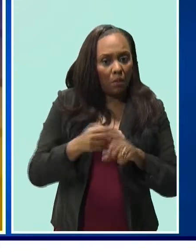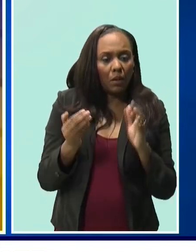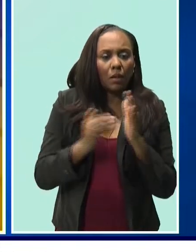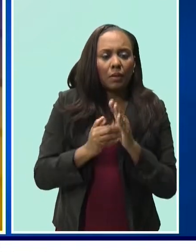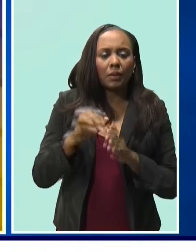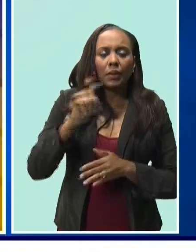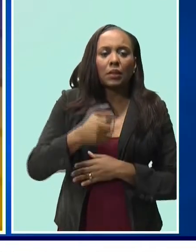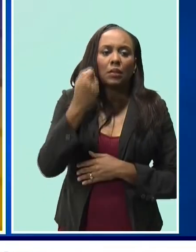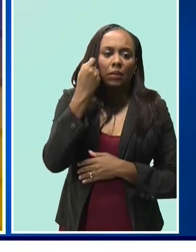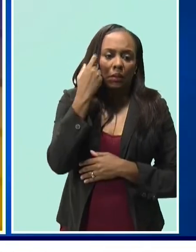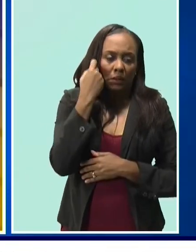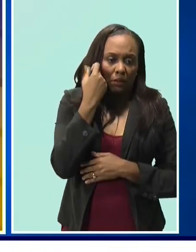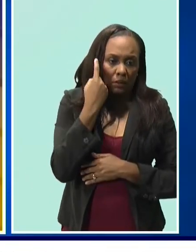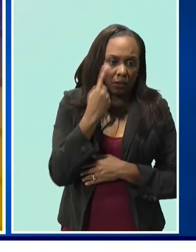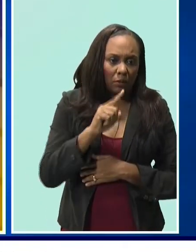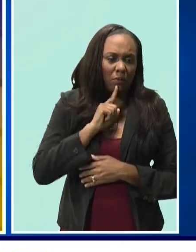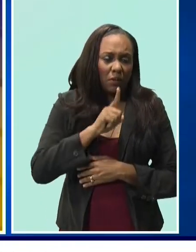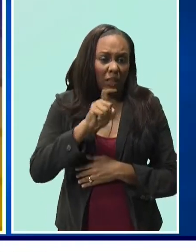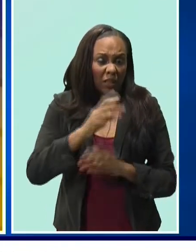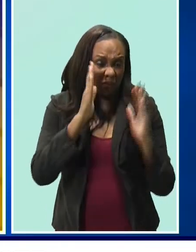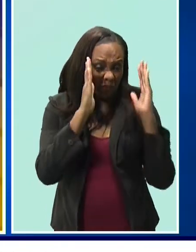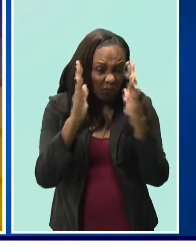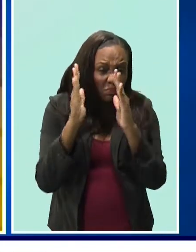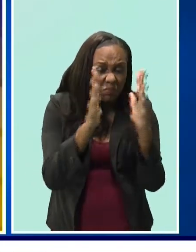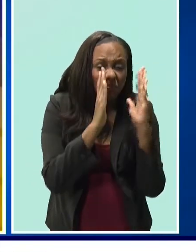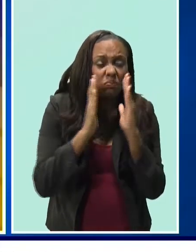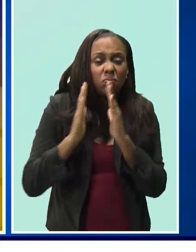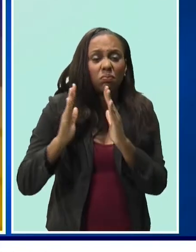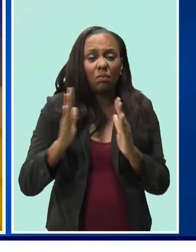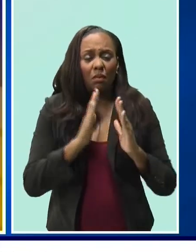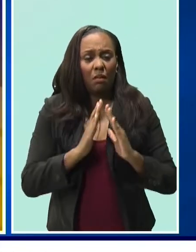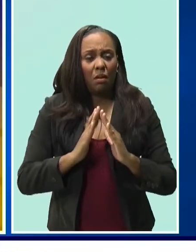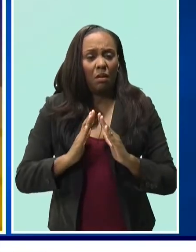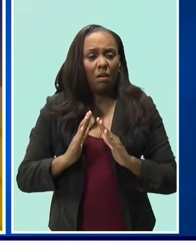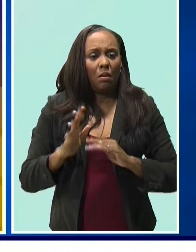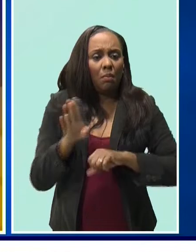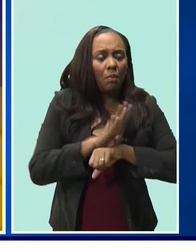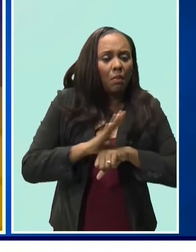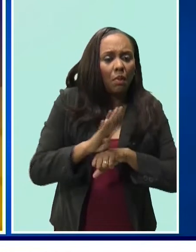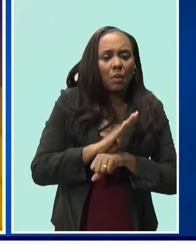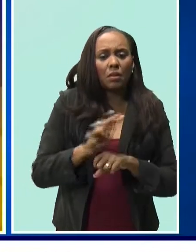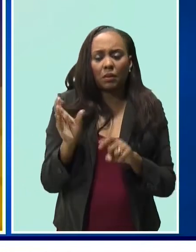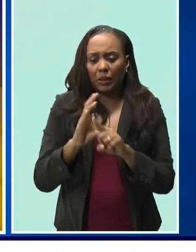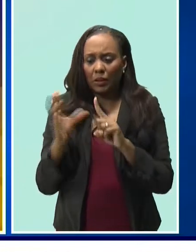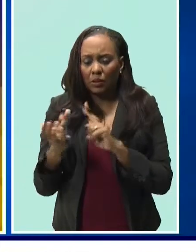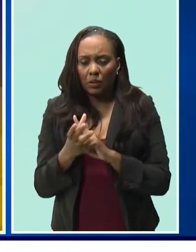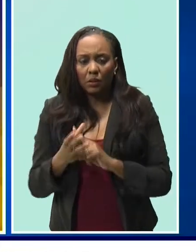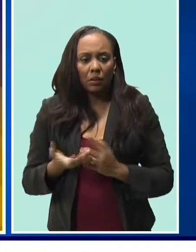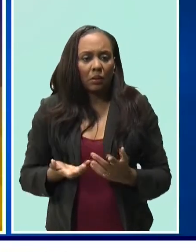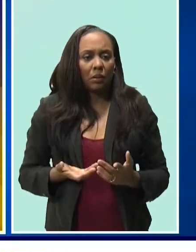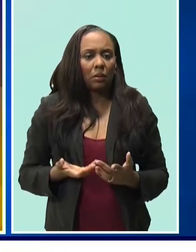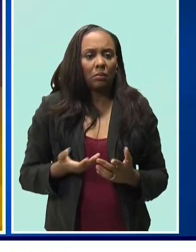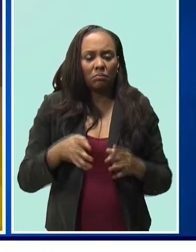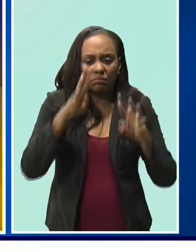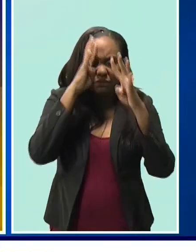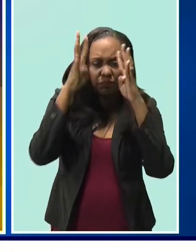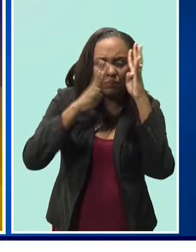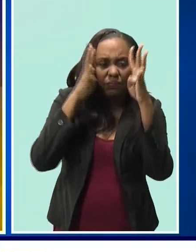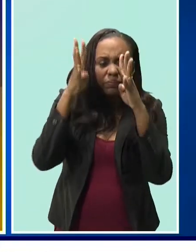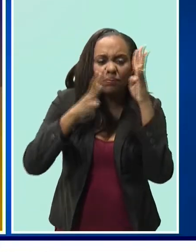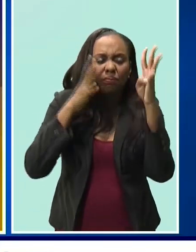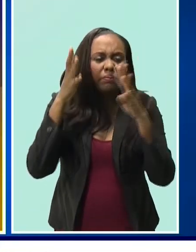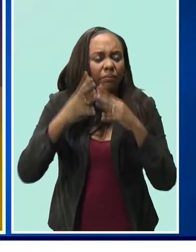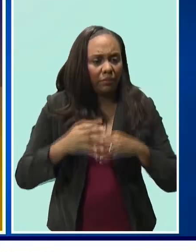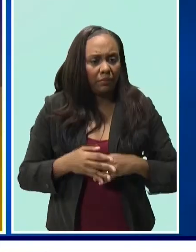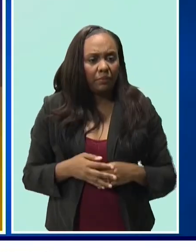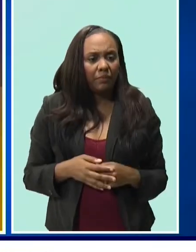need a determined effort to focus on the creation of local content, and this should include local, creative, and cultural